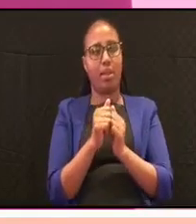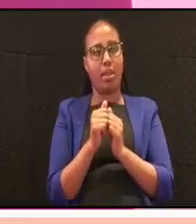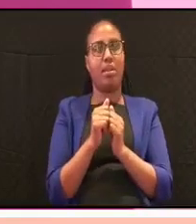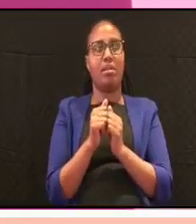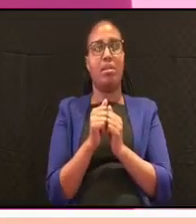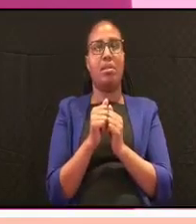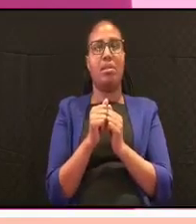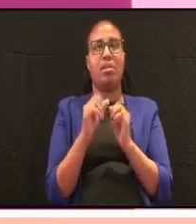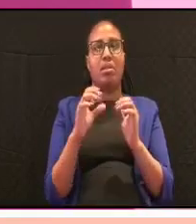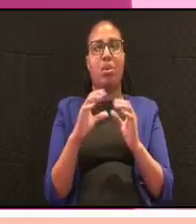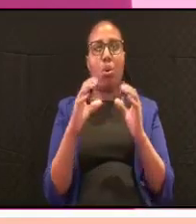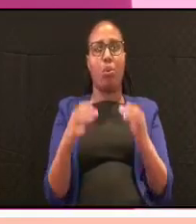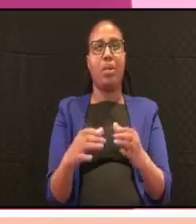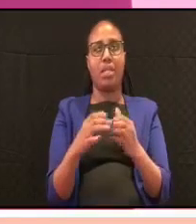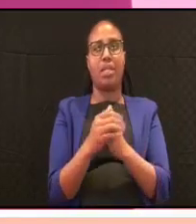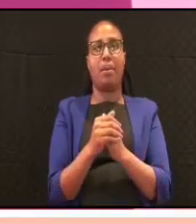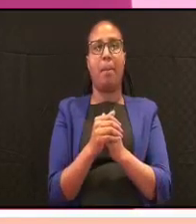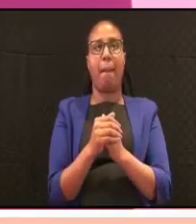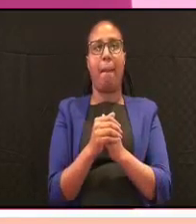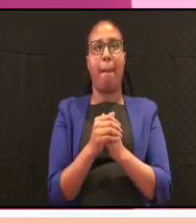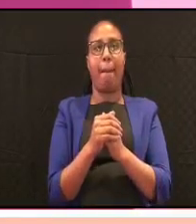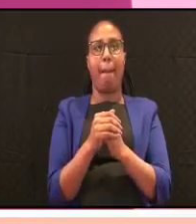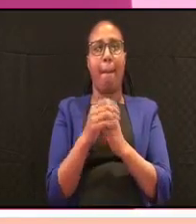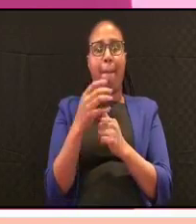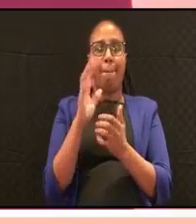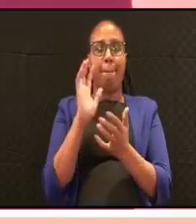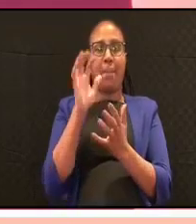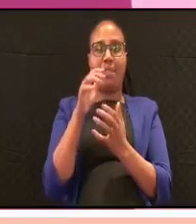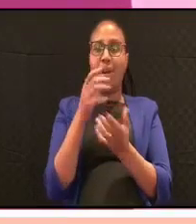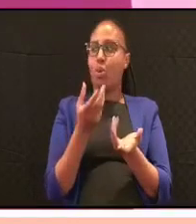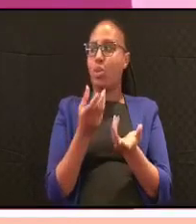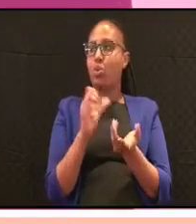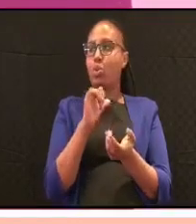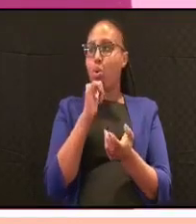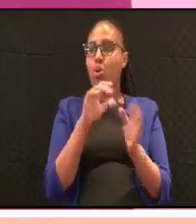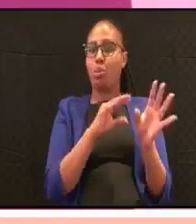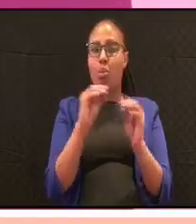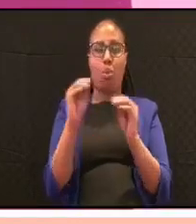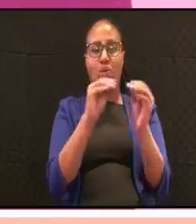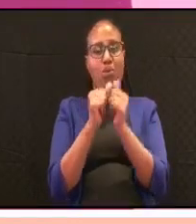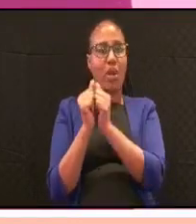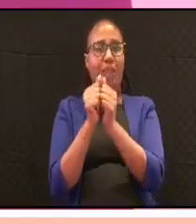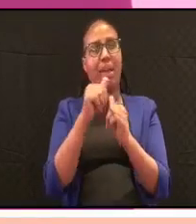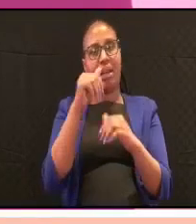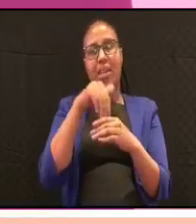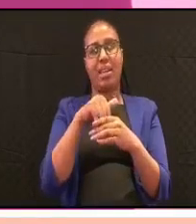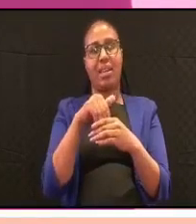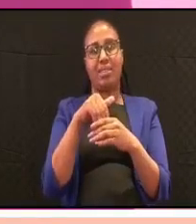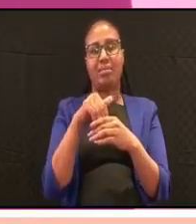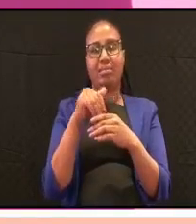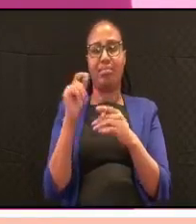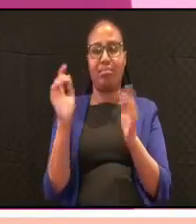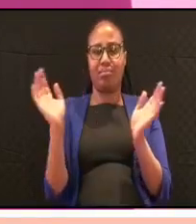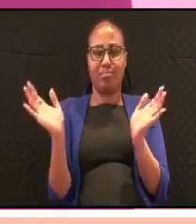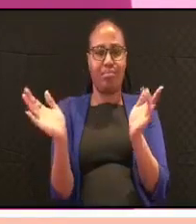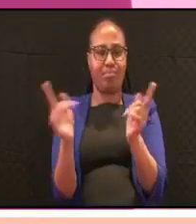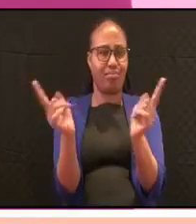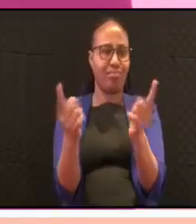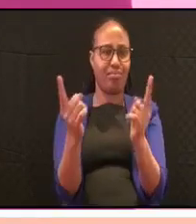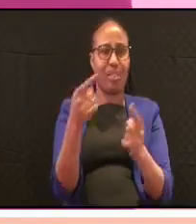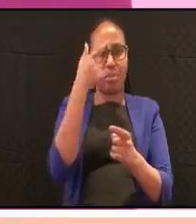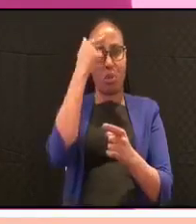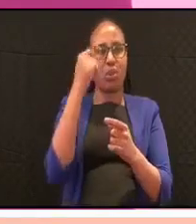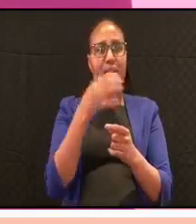in my community that buffaloes don't move together in a herd because of liking each